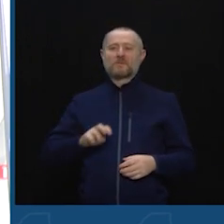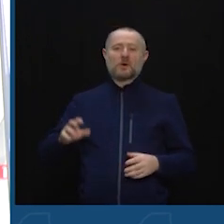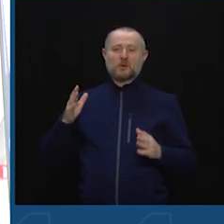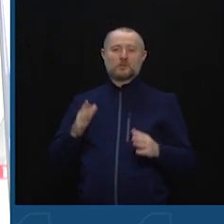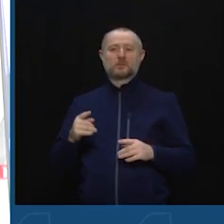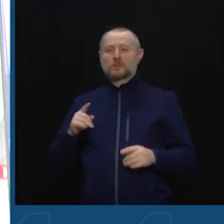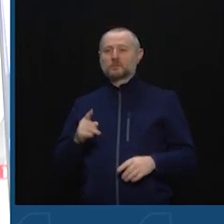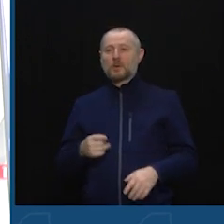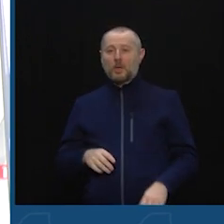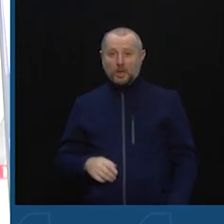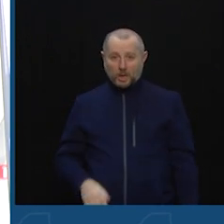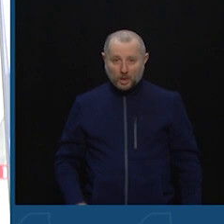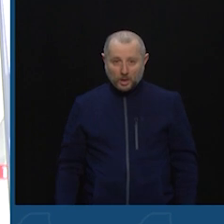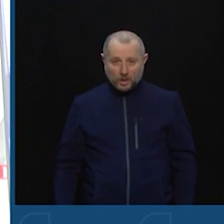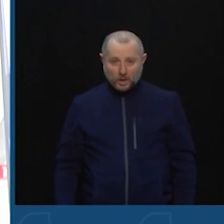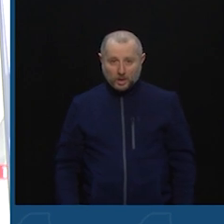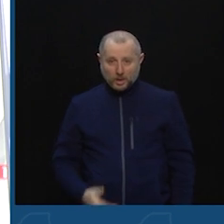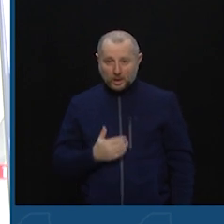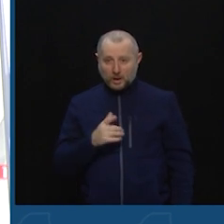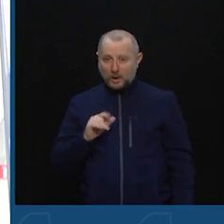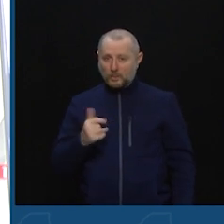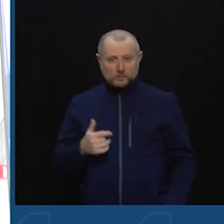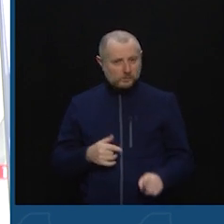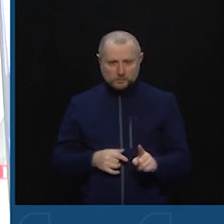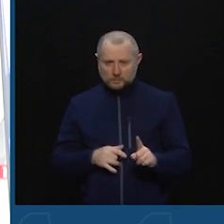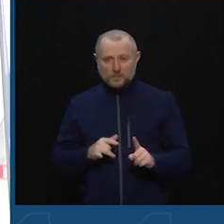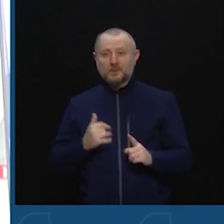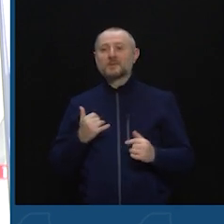LaGuardia. They actually may look forward to it.